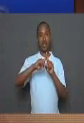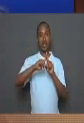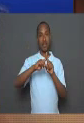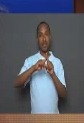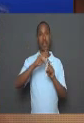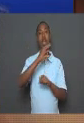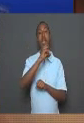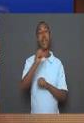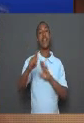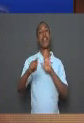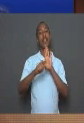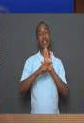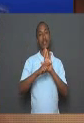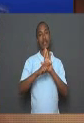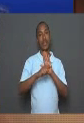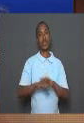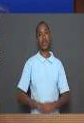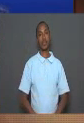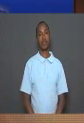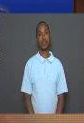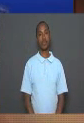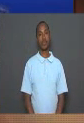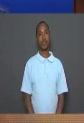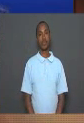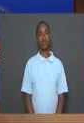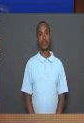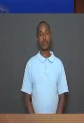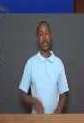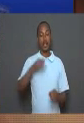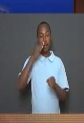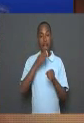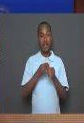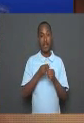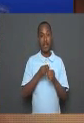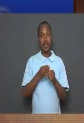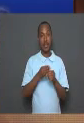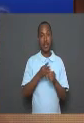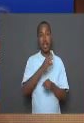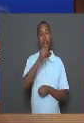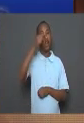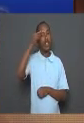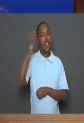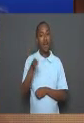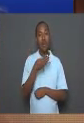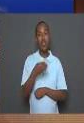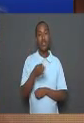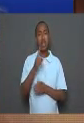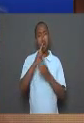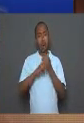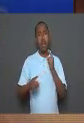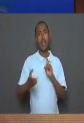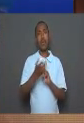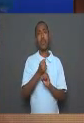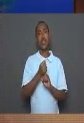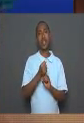and negative ions. The benzene and the charcoal only